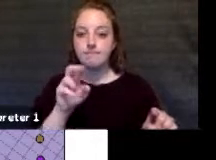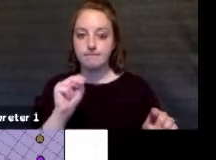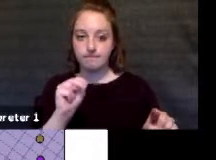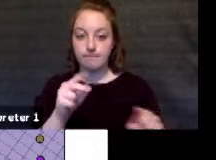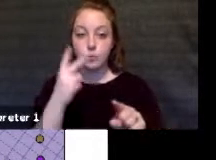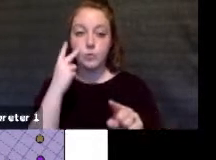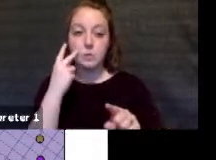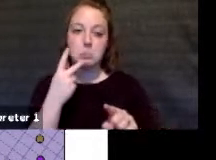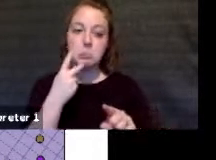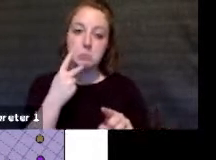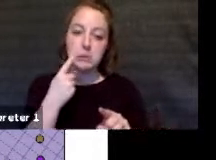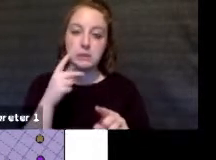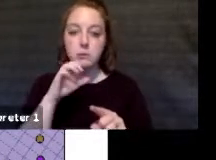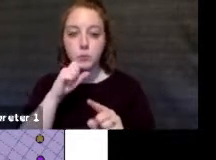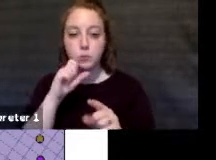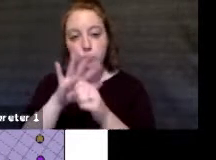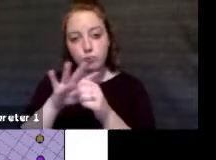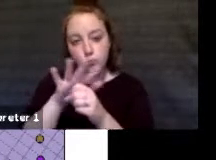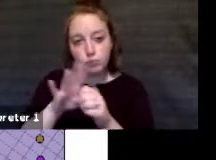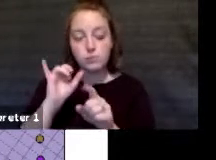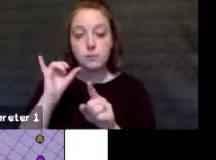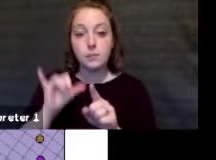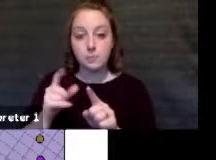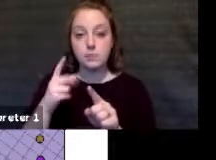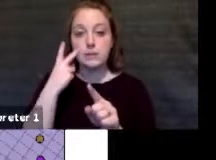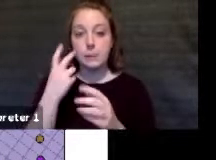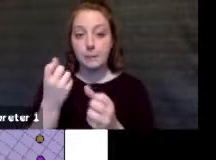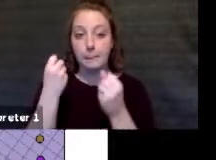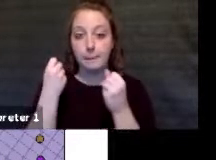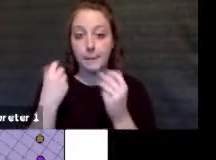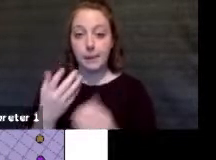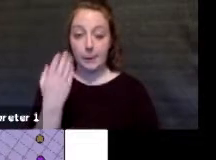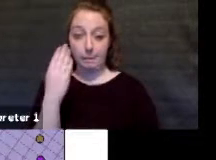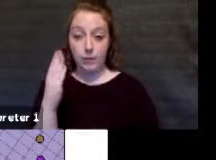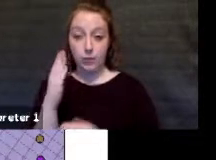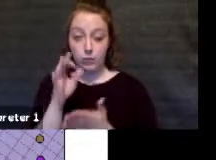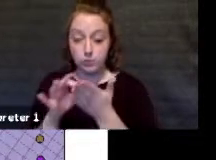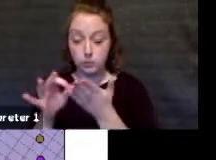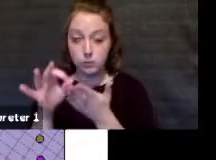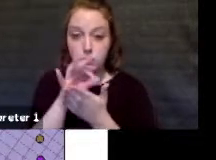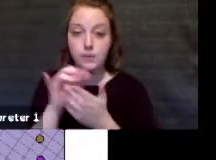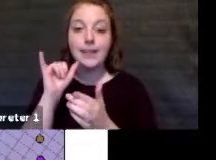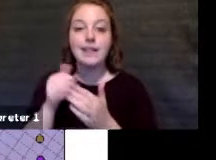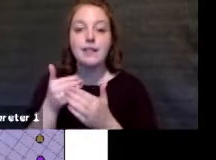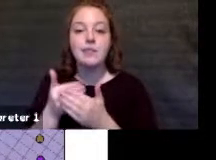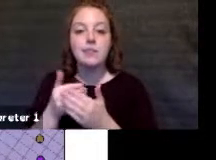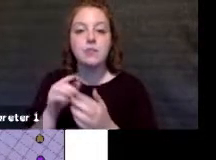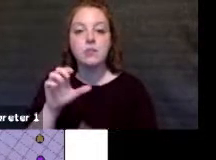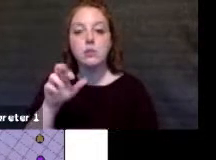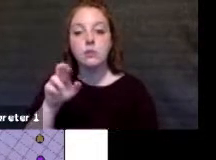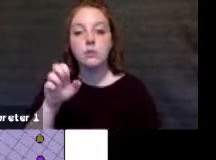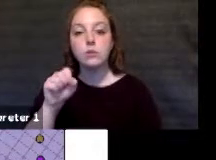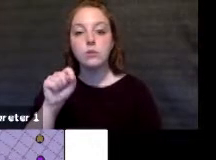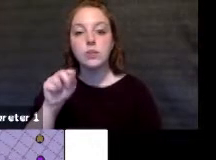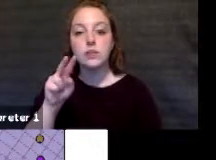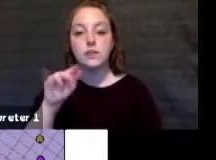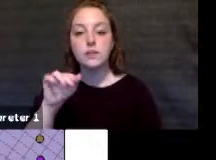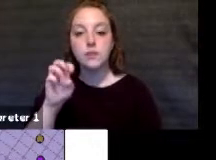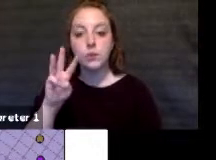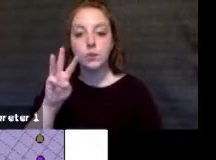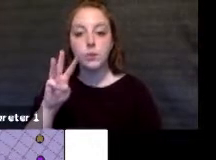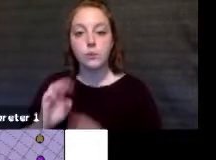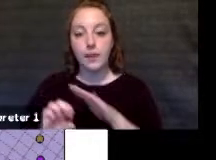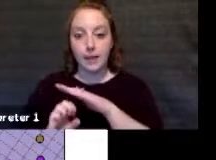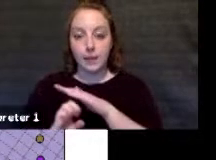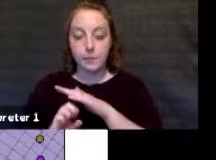see a large cluster of blue dots in what is the Crestview Elementary attendance zone. Those are students who are currently